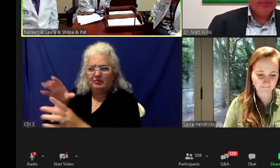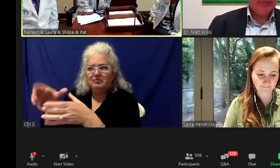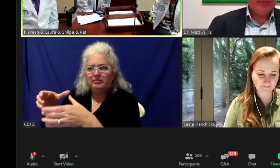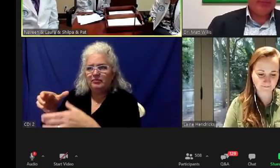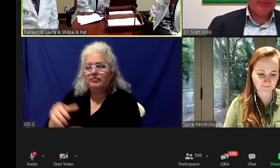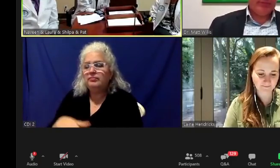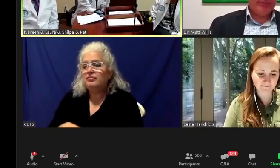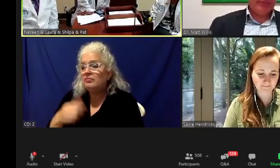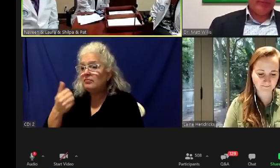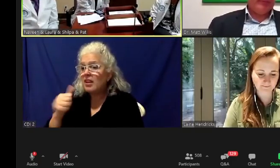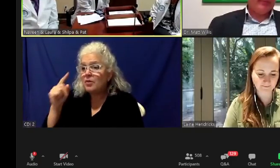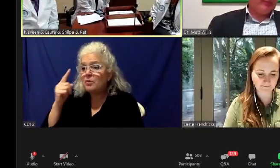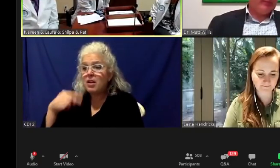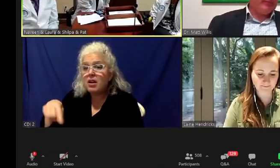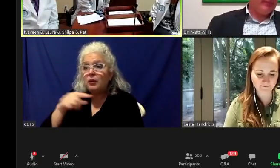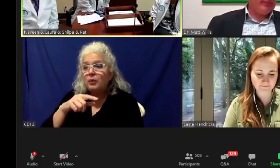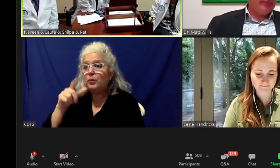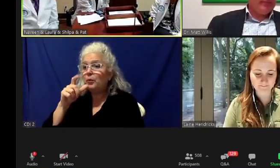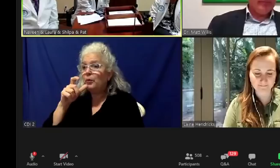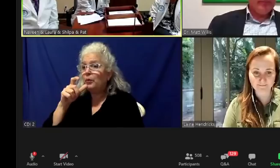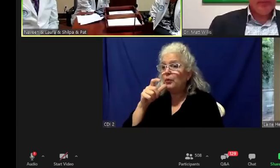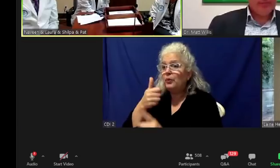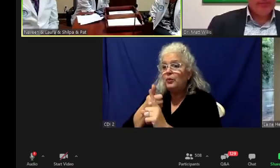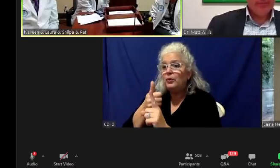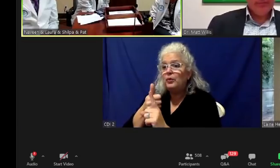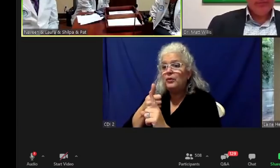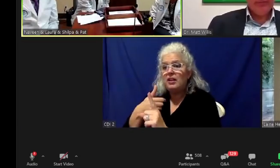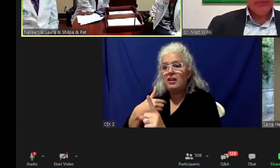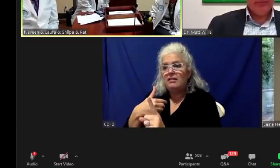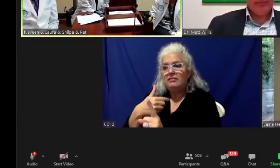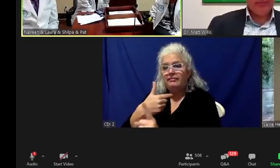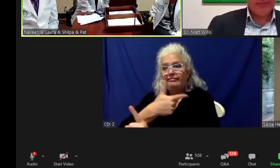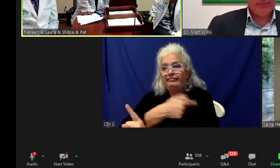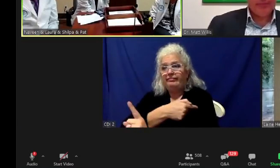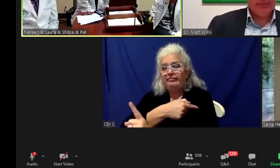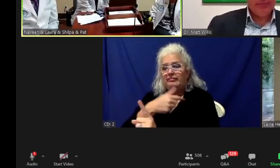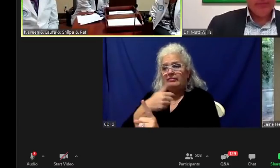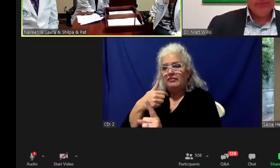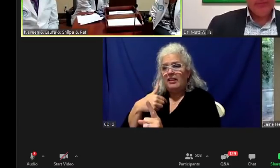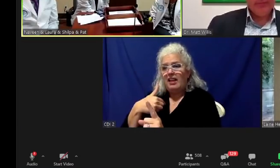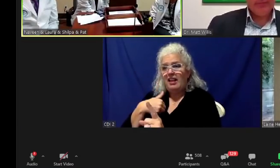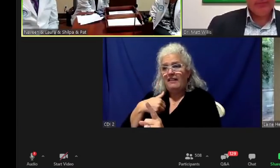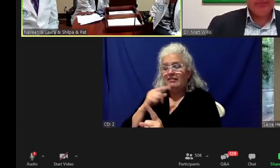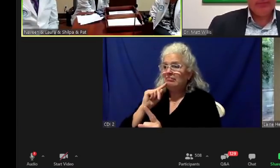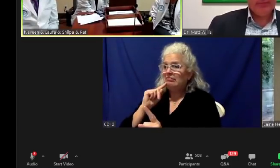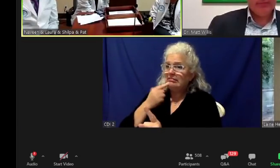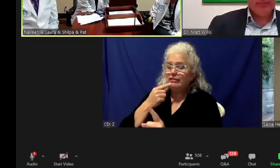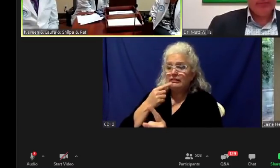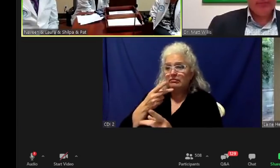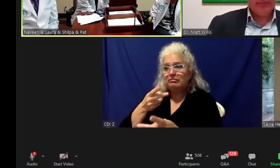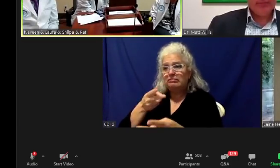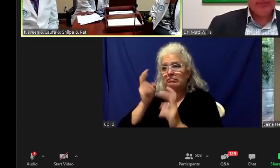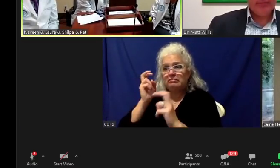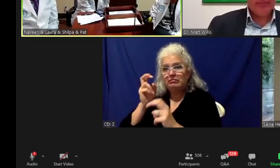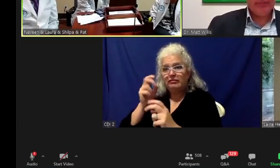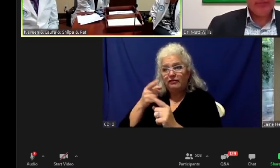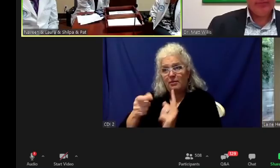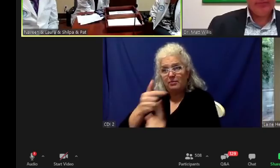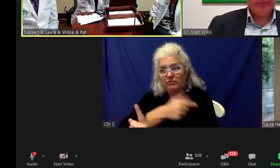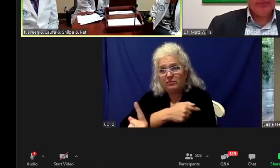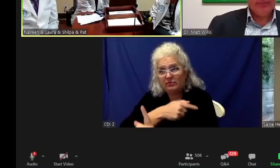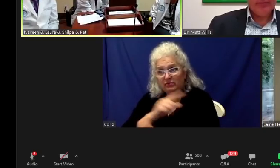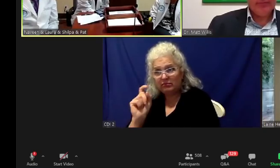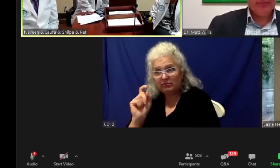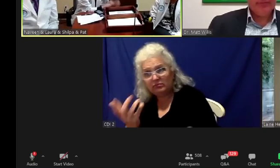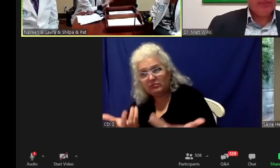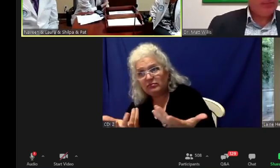Laura Eberhard. We have had modest vaccinations. We've all been through the vaccine, so you've got a lot of experience here in the room on what it's